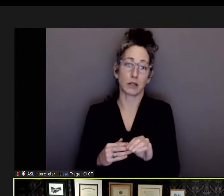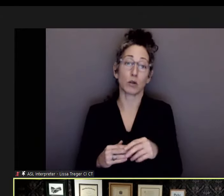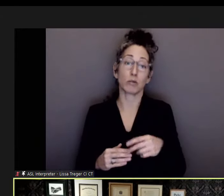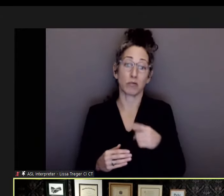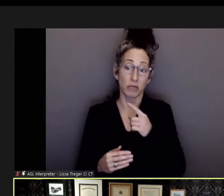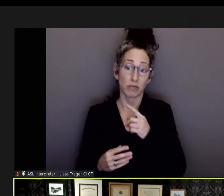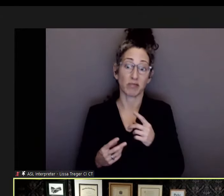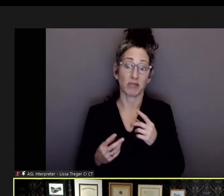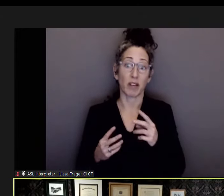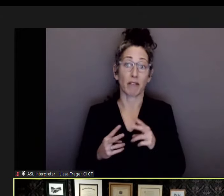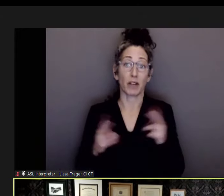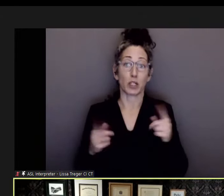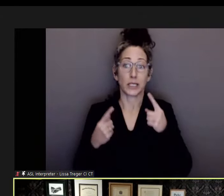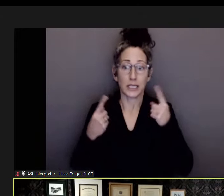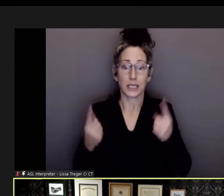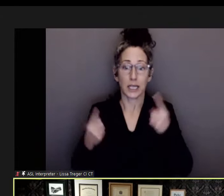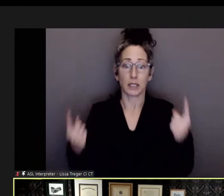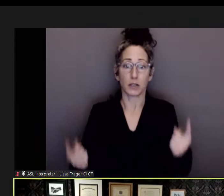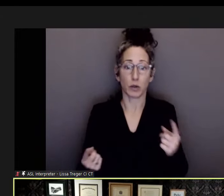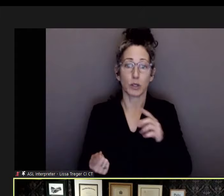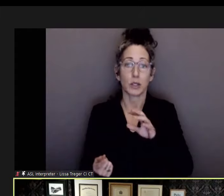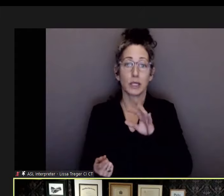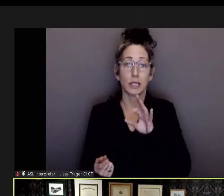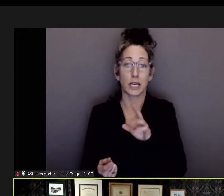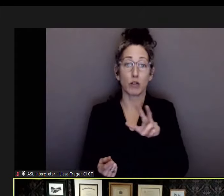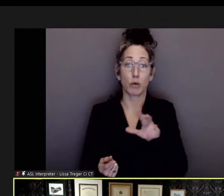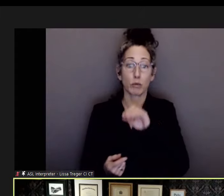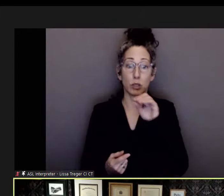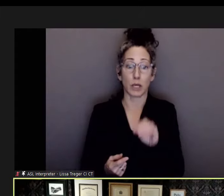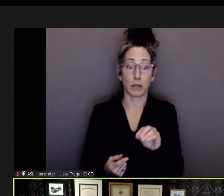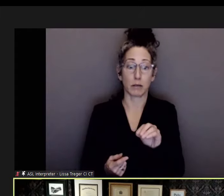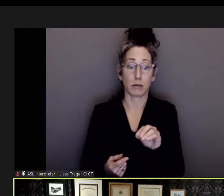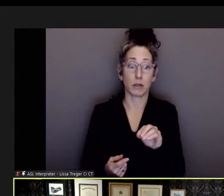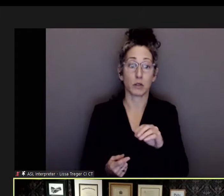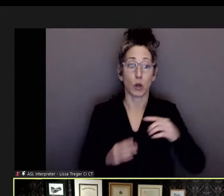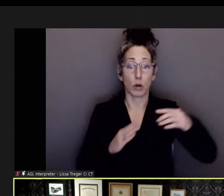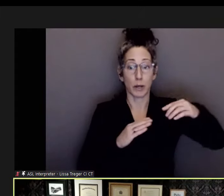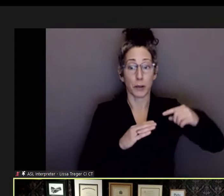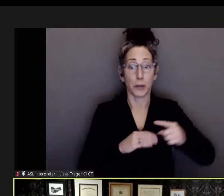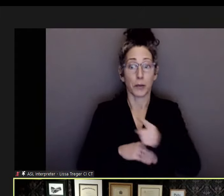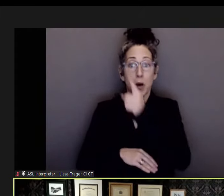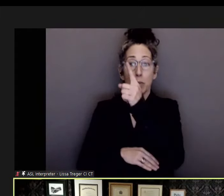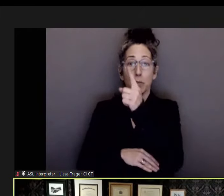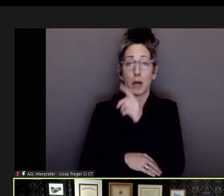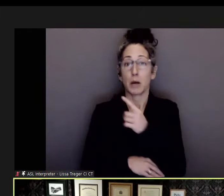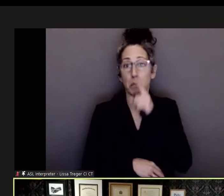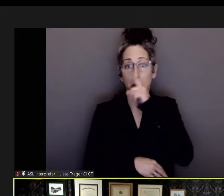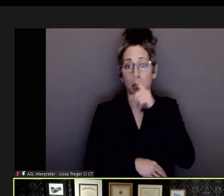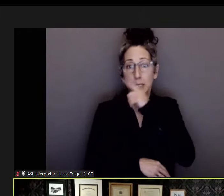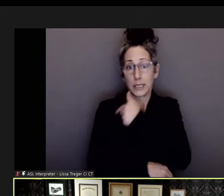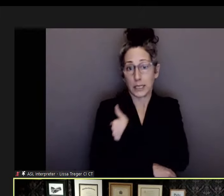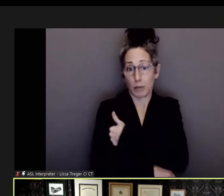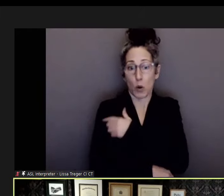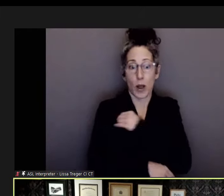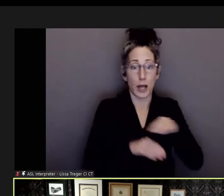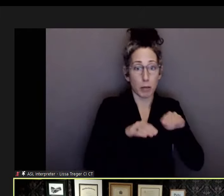see the difference in the curves between the placebo group and the vaccine group.